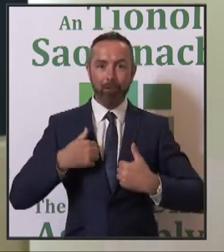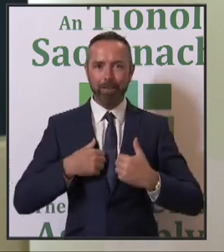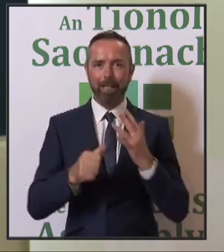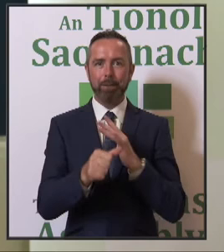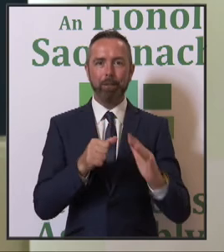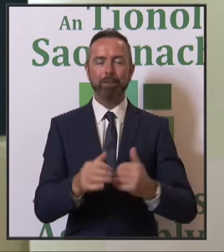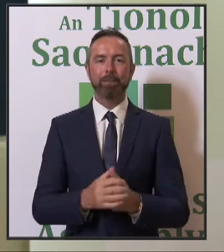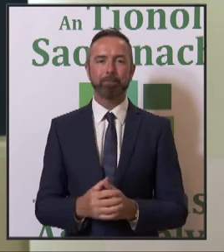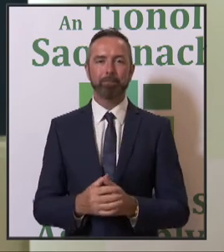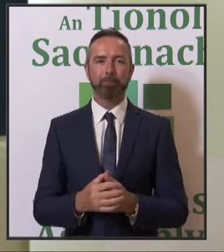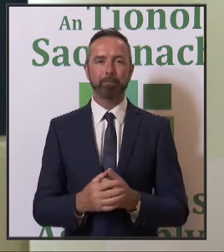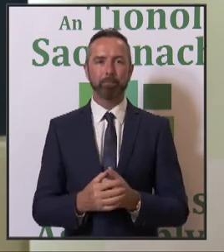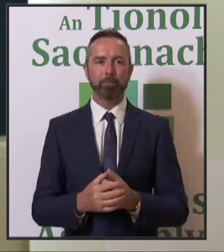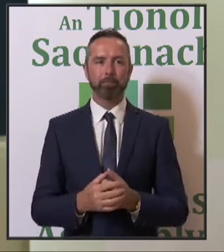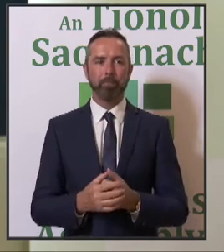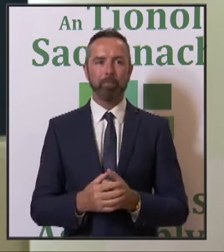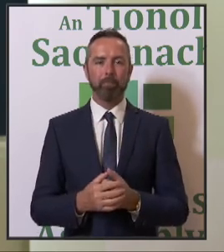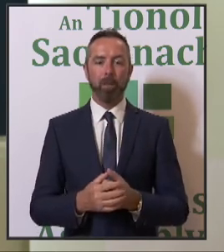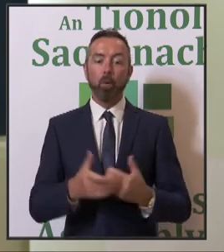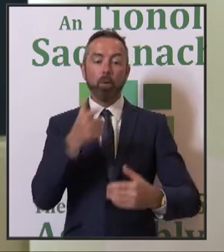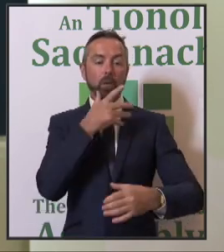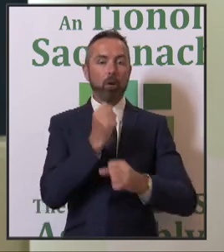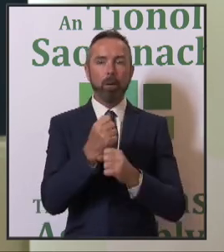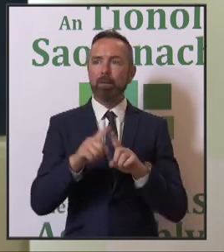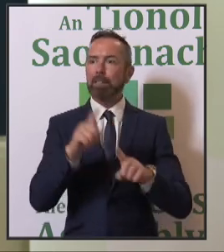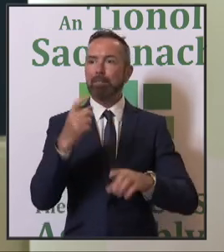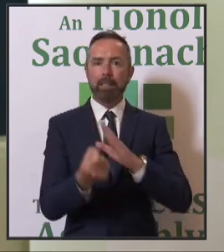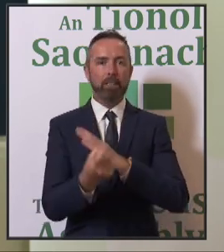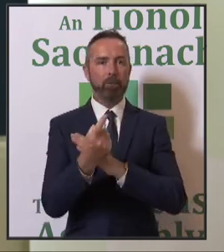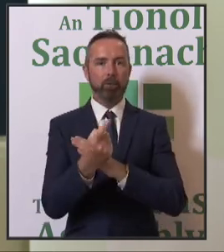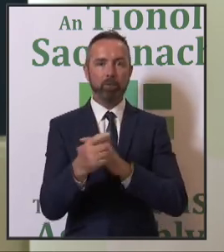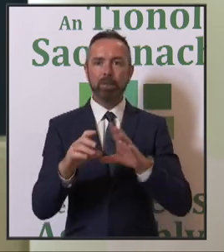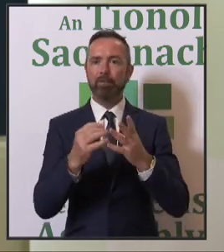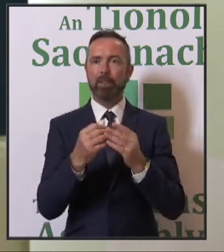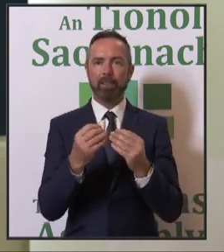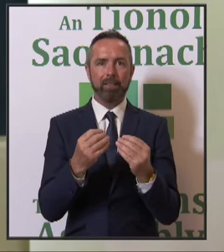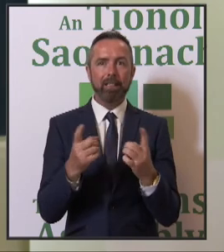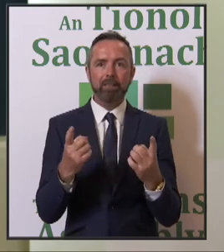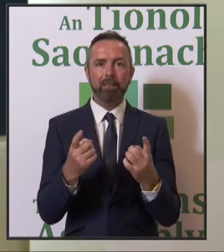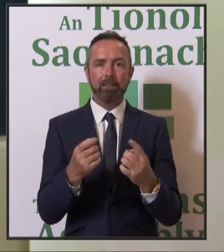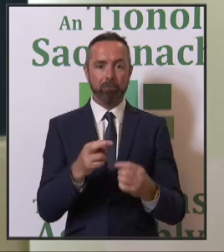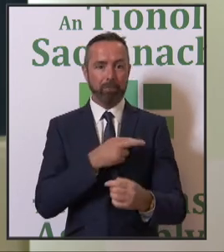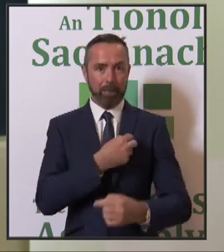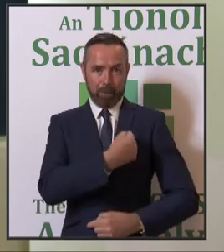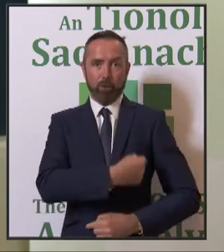experience. We got to talk about a range of different issues. We got to genuinely talk about them.